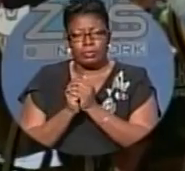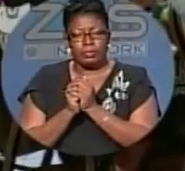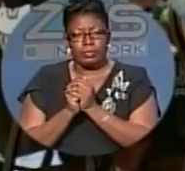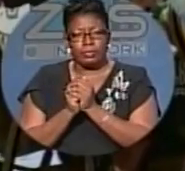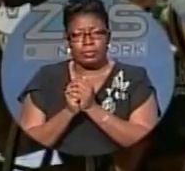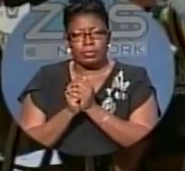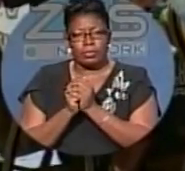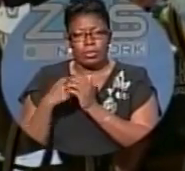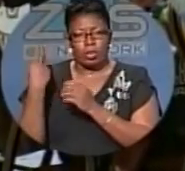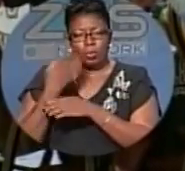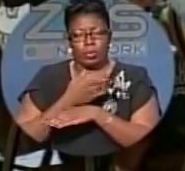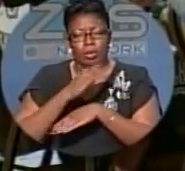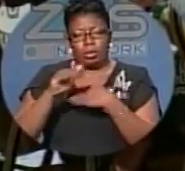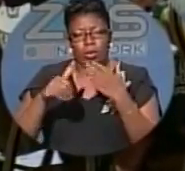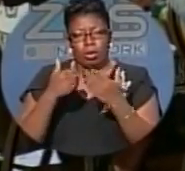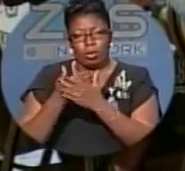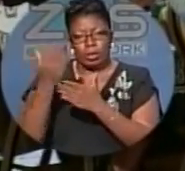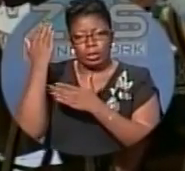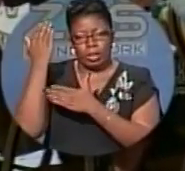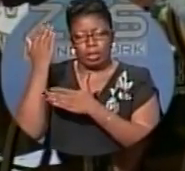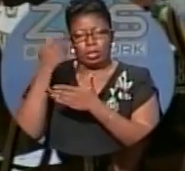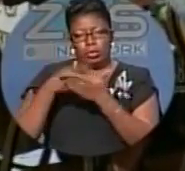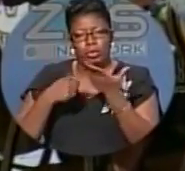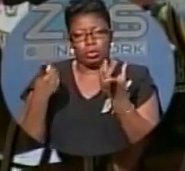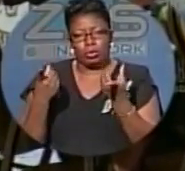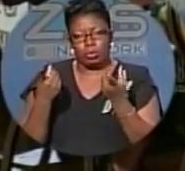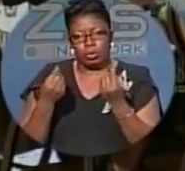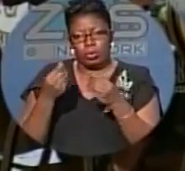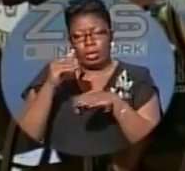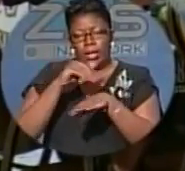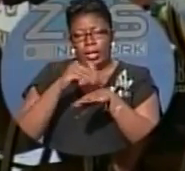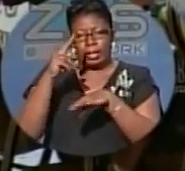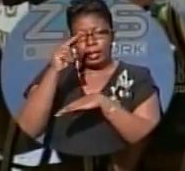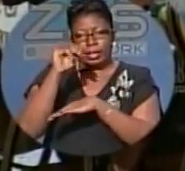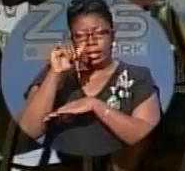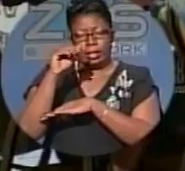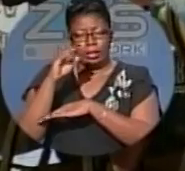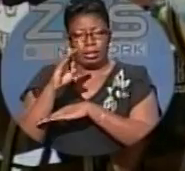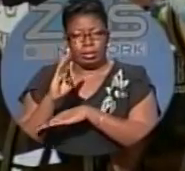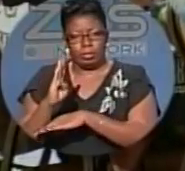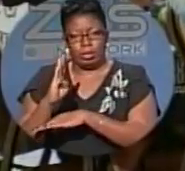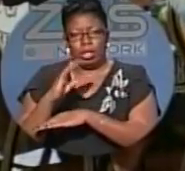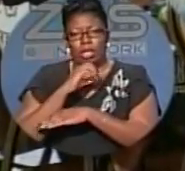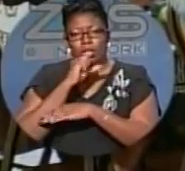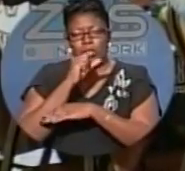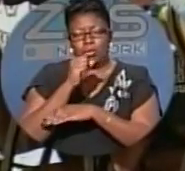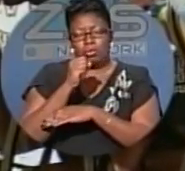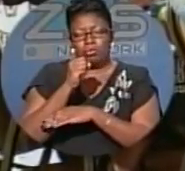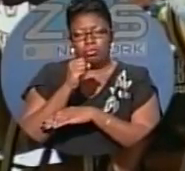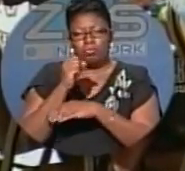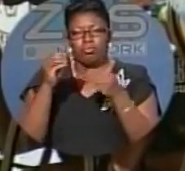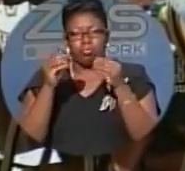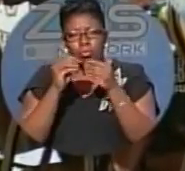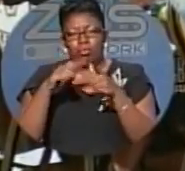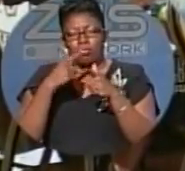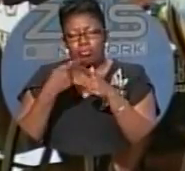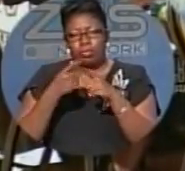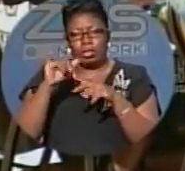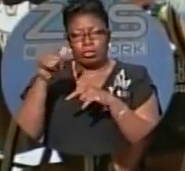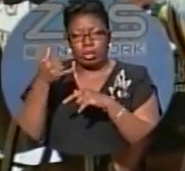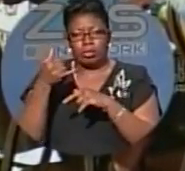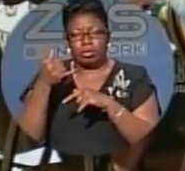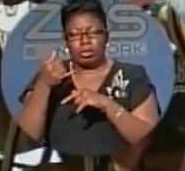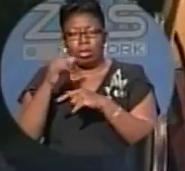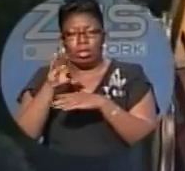We all recognize that what you do at the National Insurance Board is more than a job. In many ways, really, it's